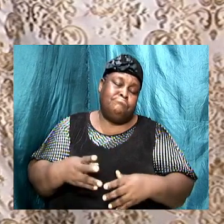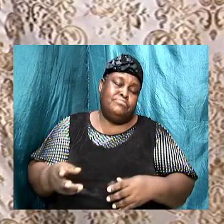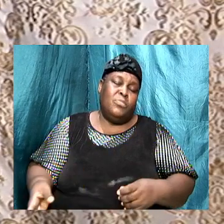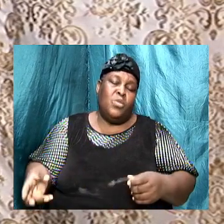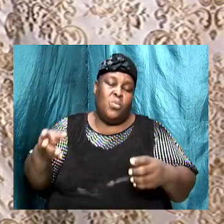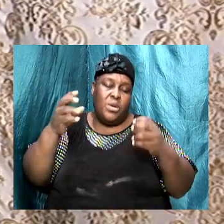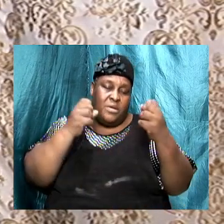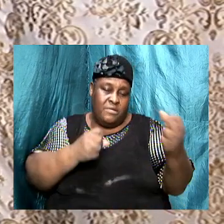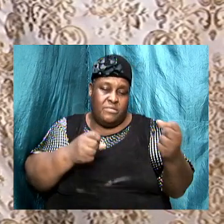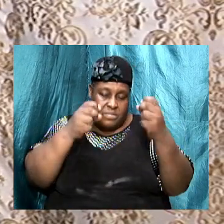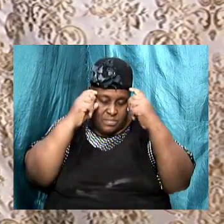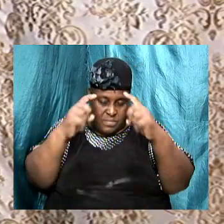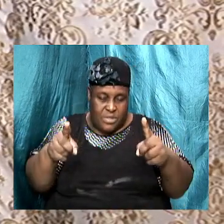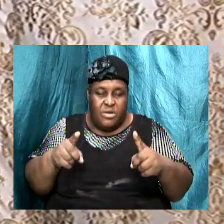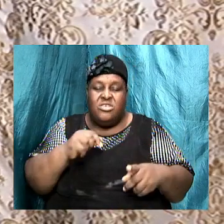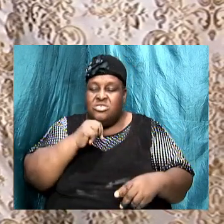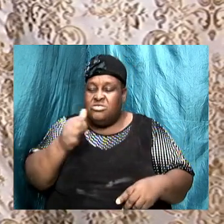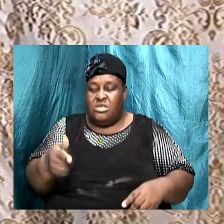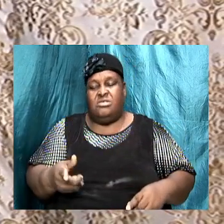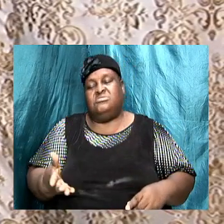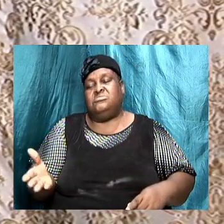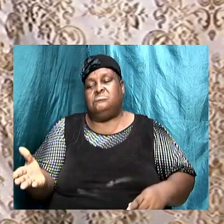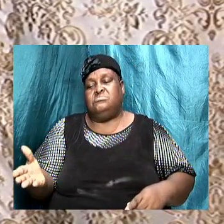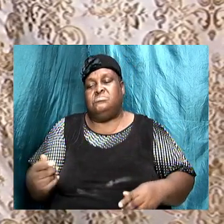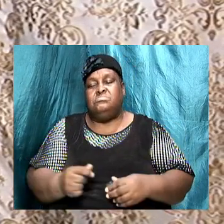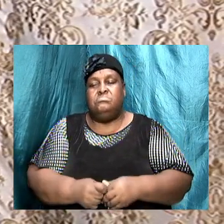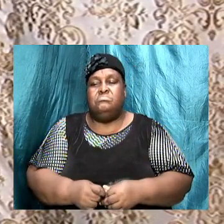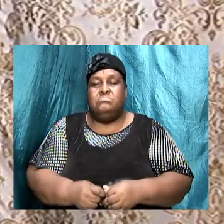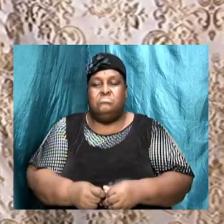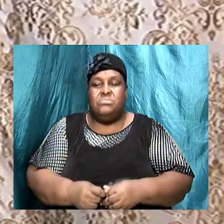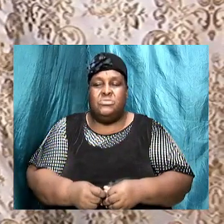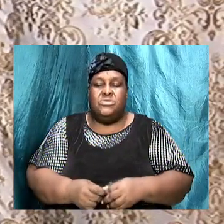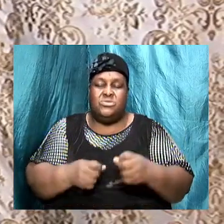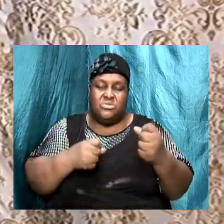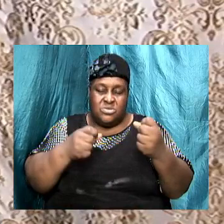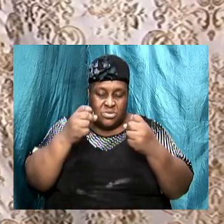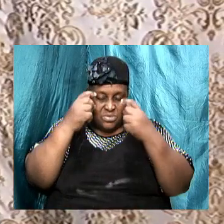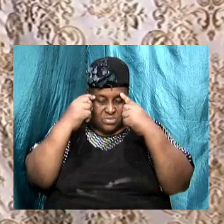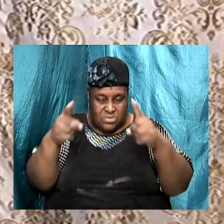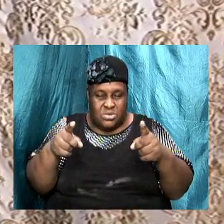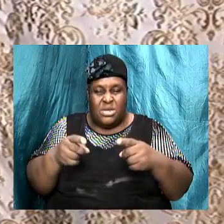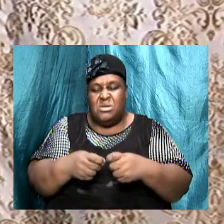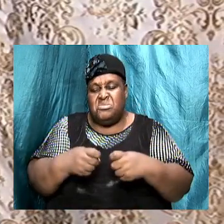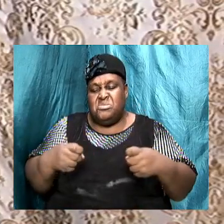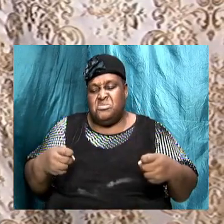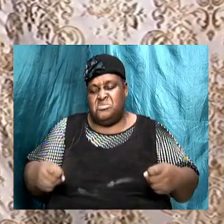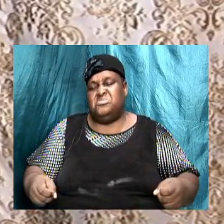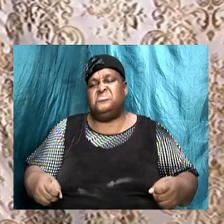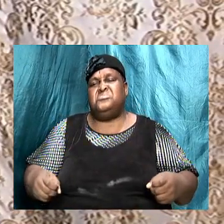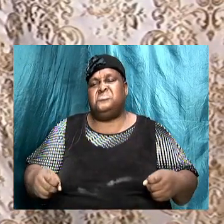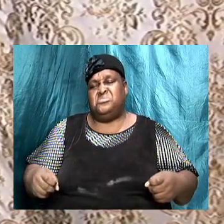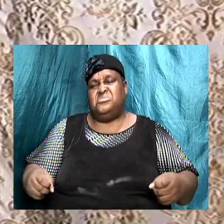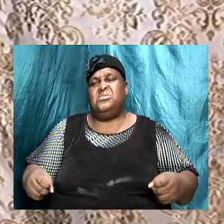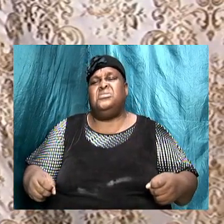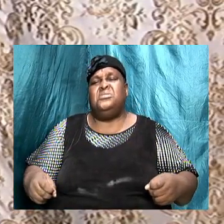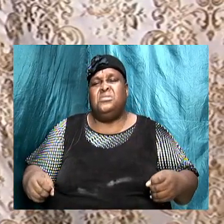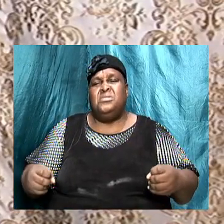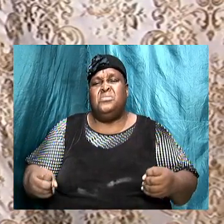absent. Where sound doctrine is opposed, sin flourishes. That is